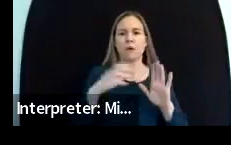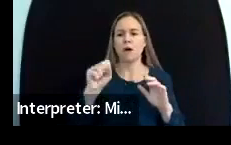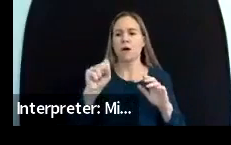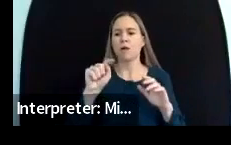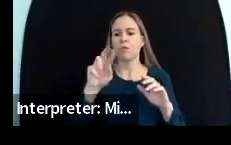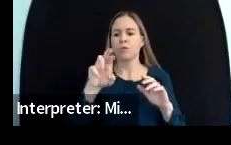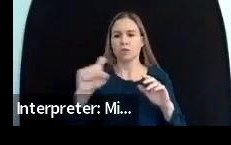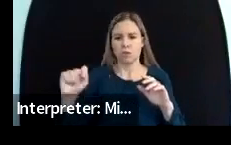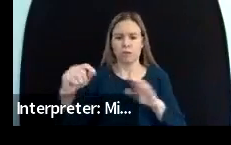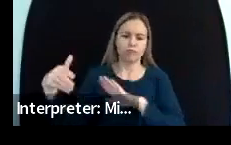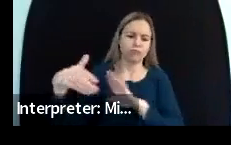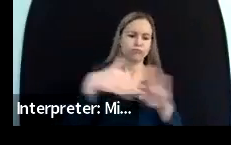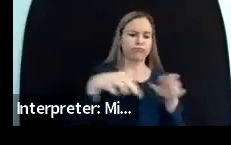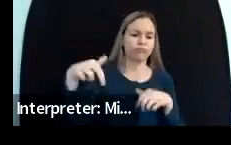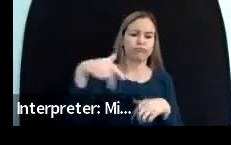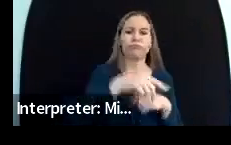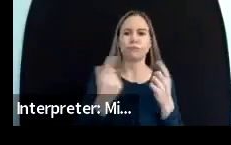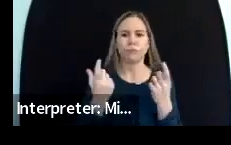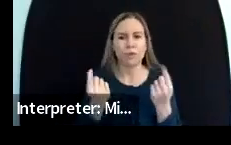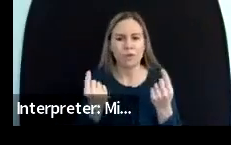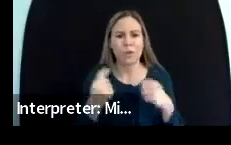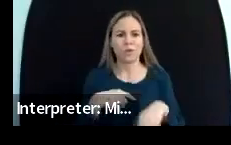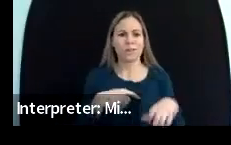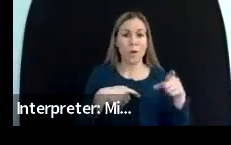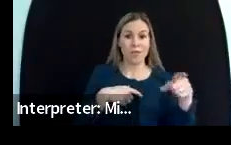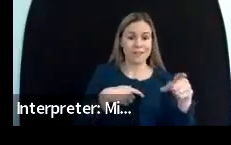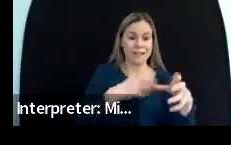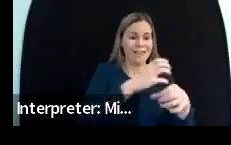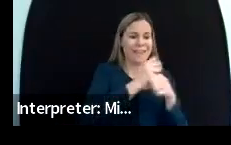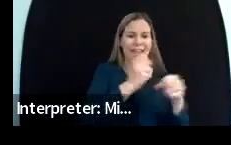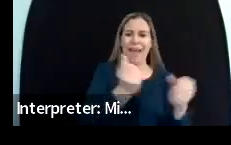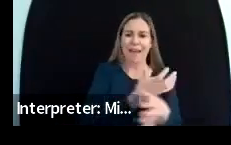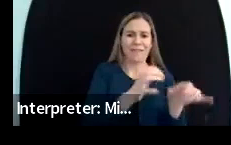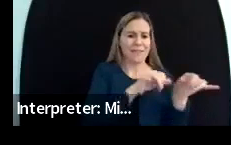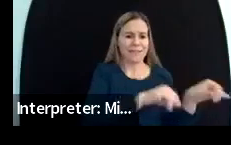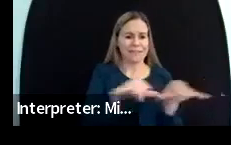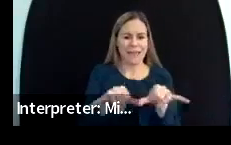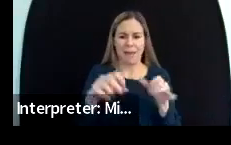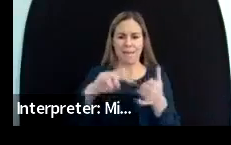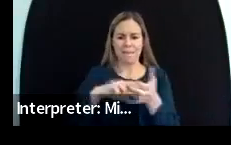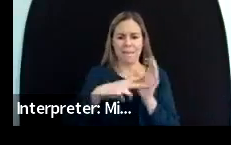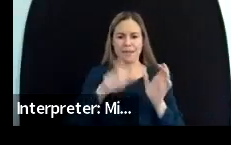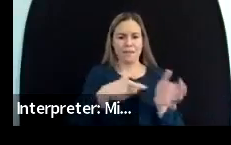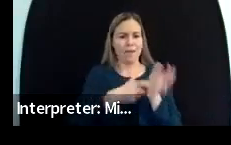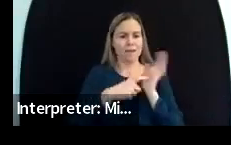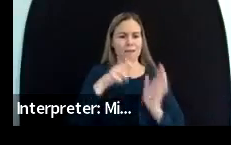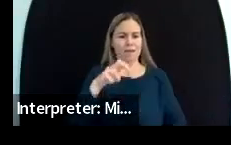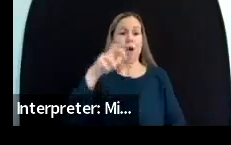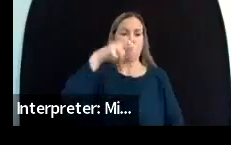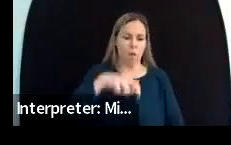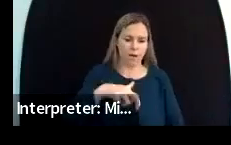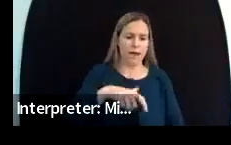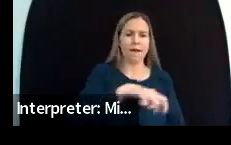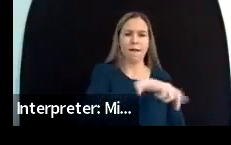need, the same thing, I should say, then, you know, they got to step down the curb and get across the street. And some people are able to do that and some